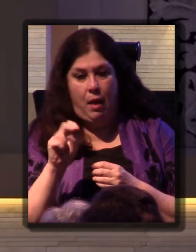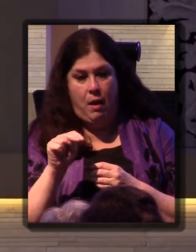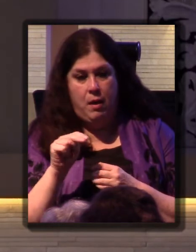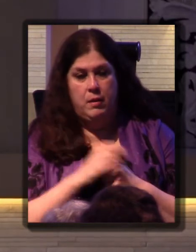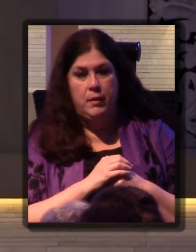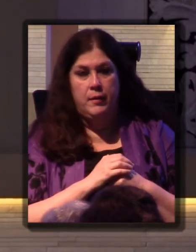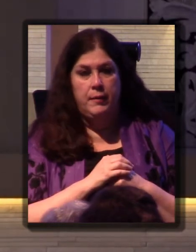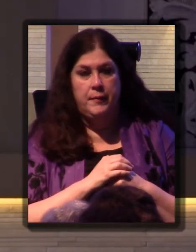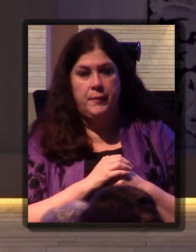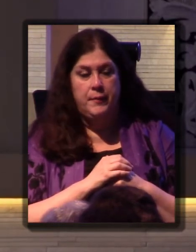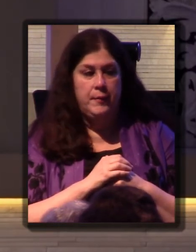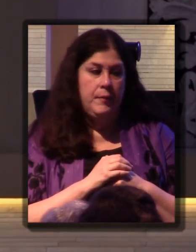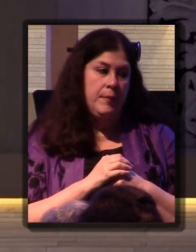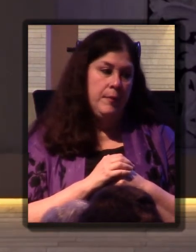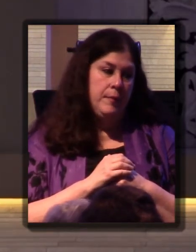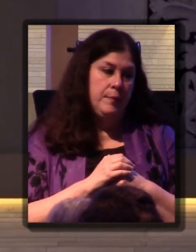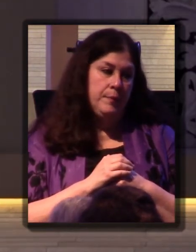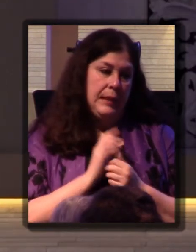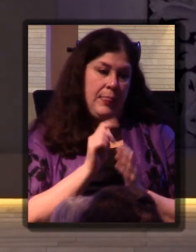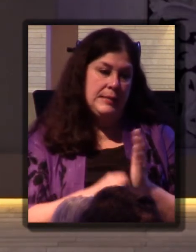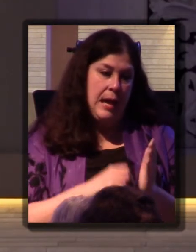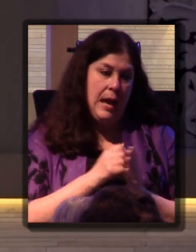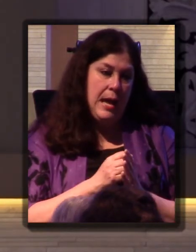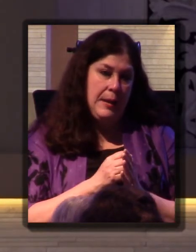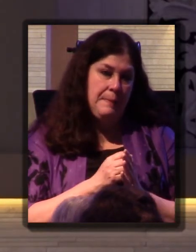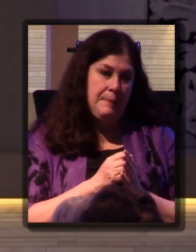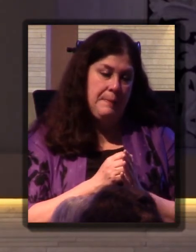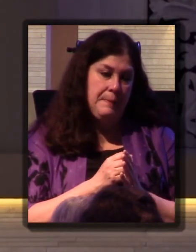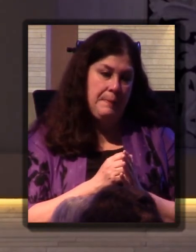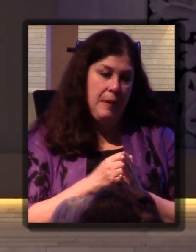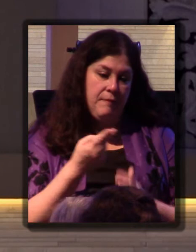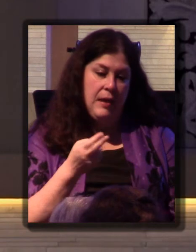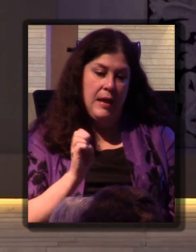Babylon is that in the time of